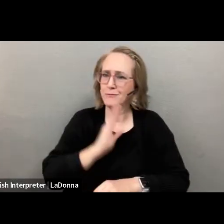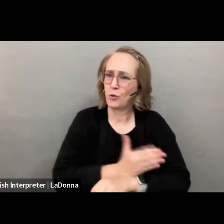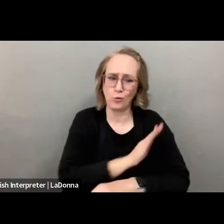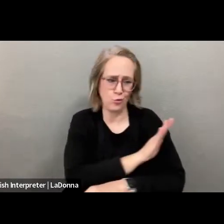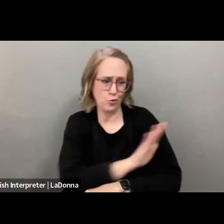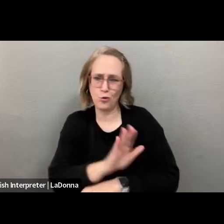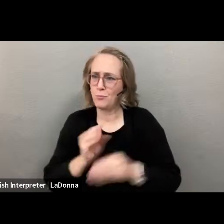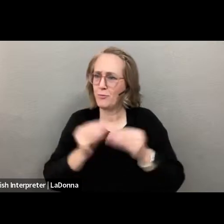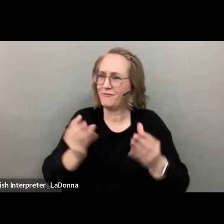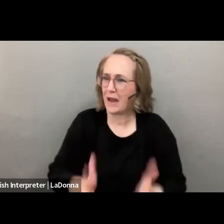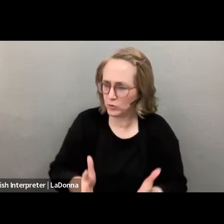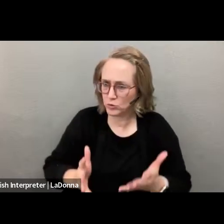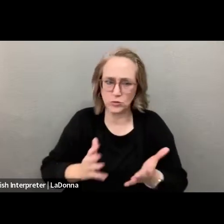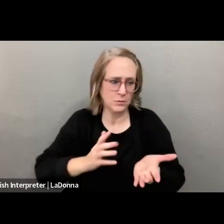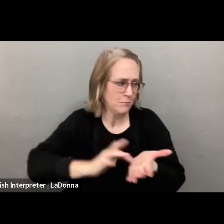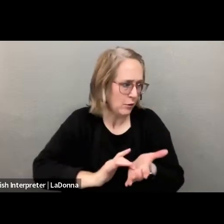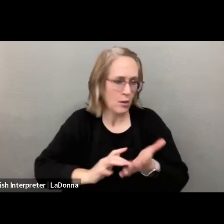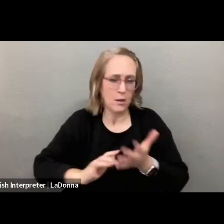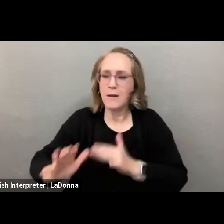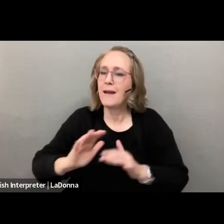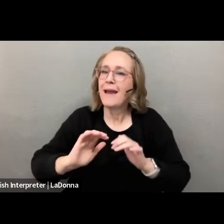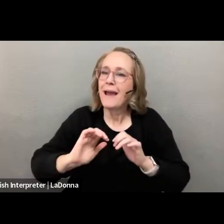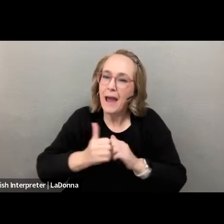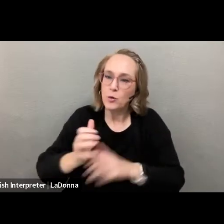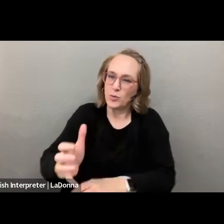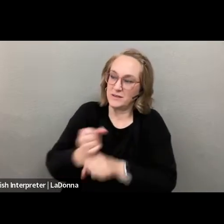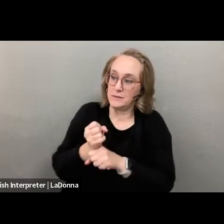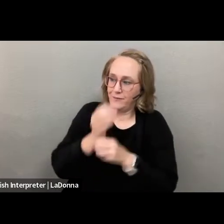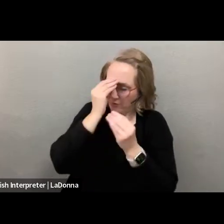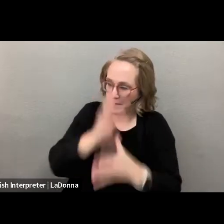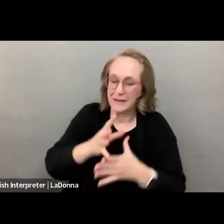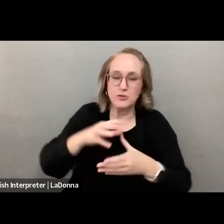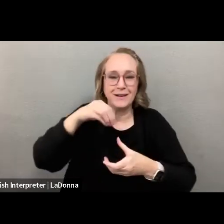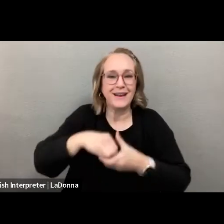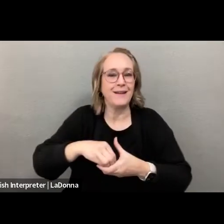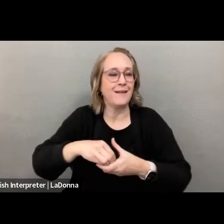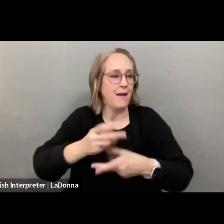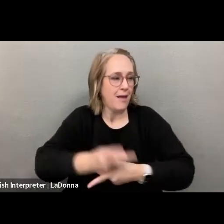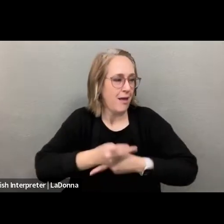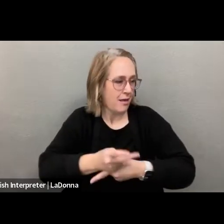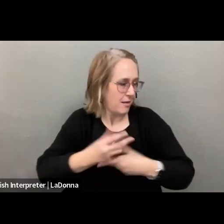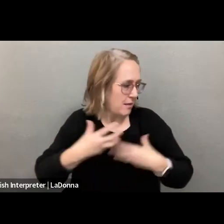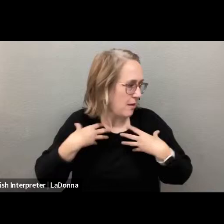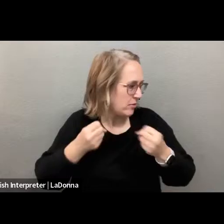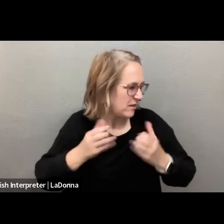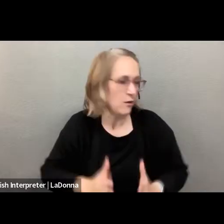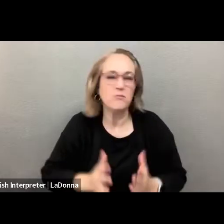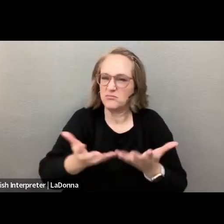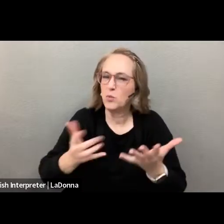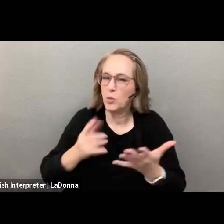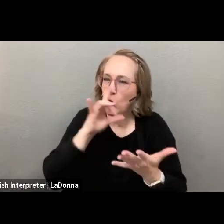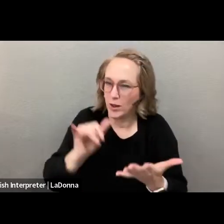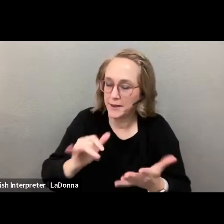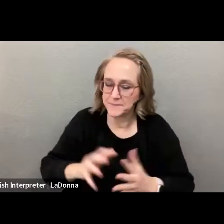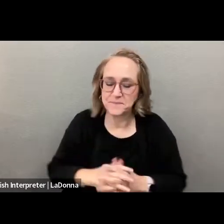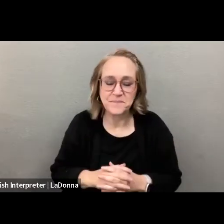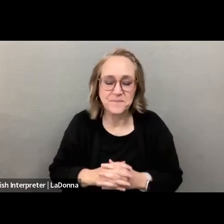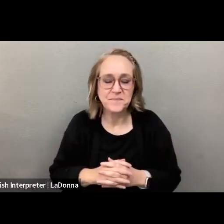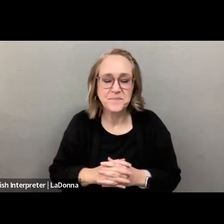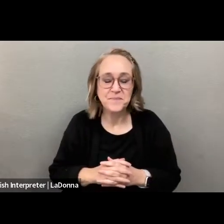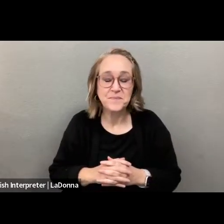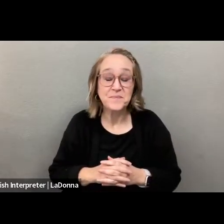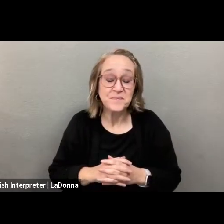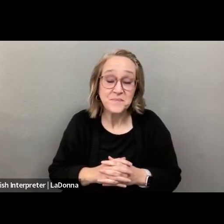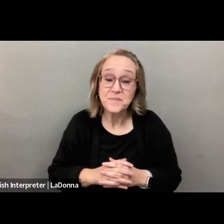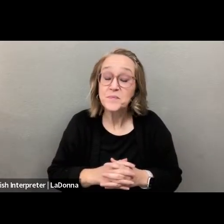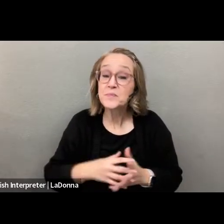instructions and anything that we may be receiving in those important appointments. So just in December, I'm looking forward